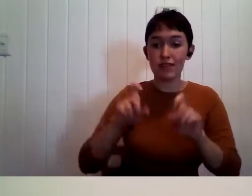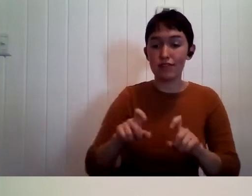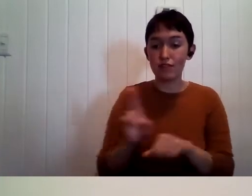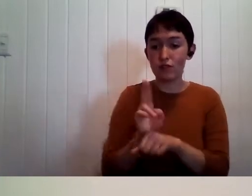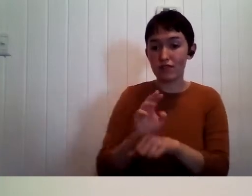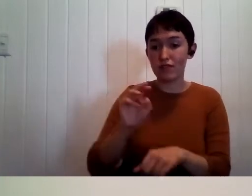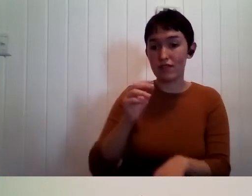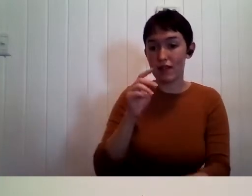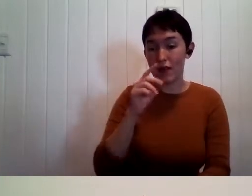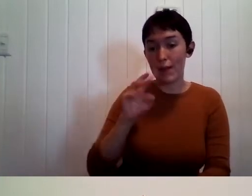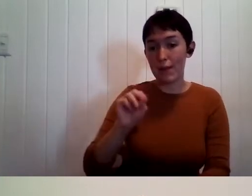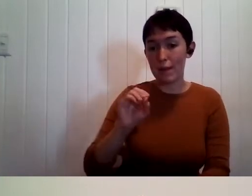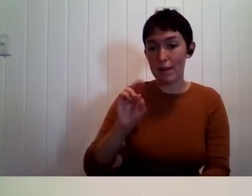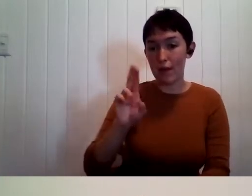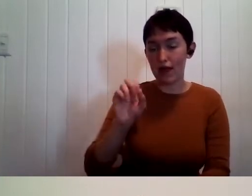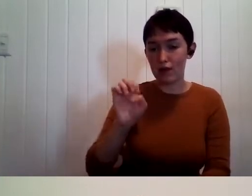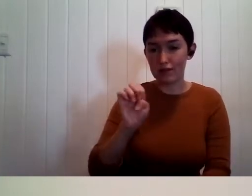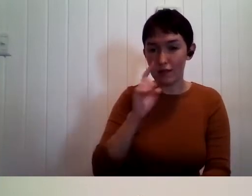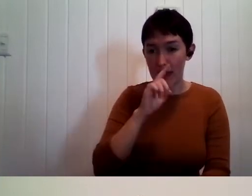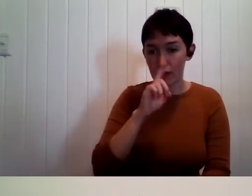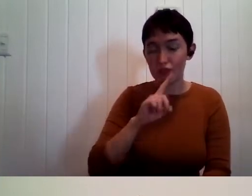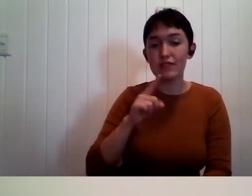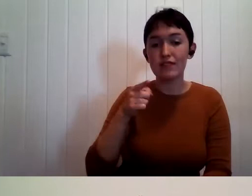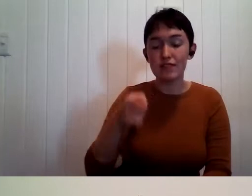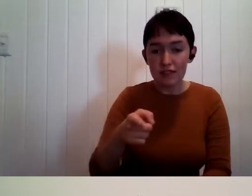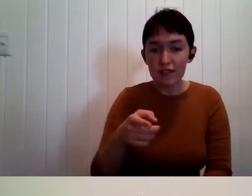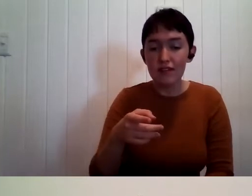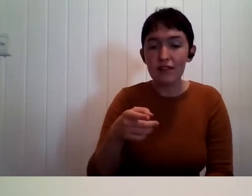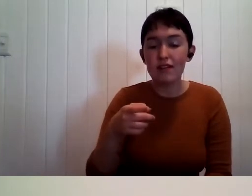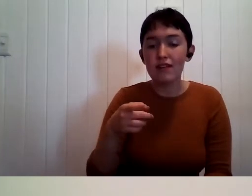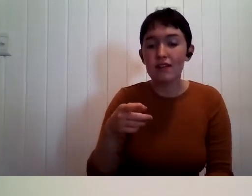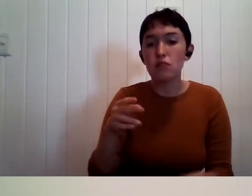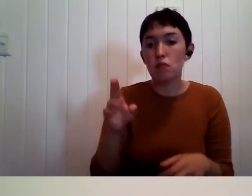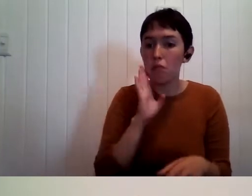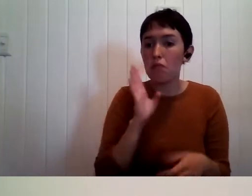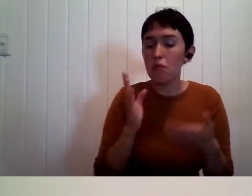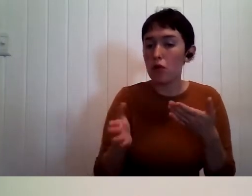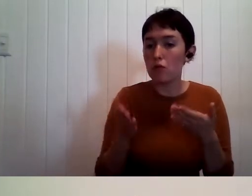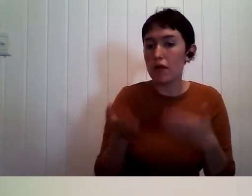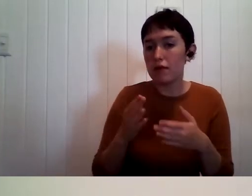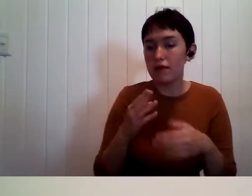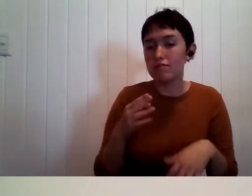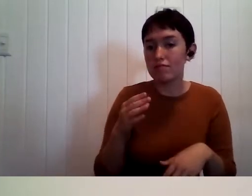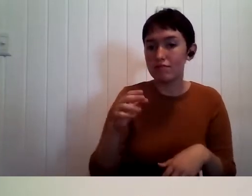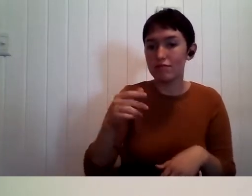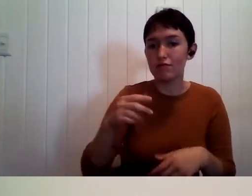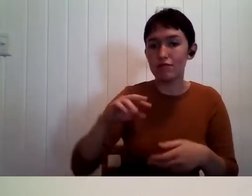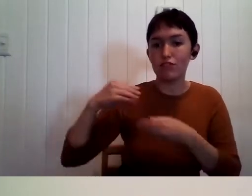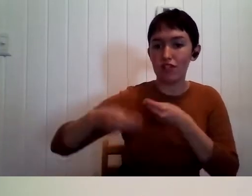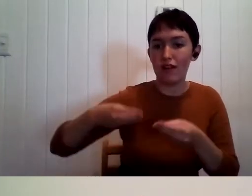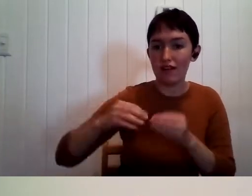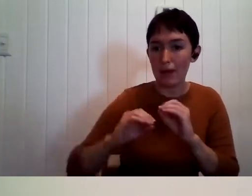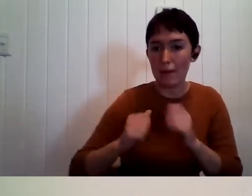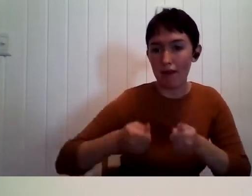a scientist will have like a tweak in the DNA that changes how they do something. If